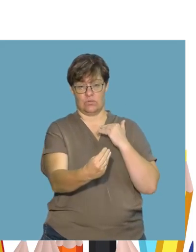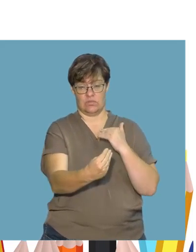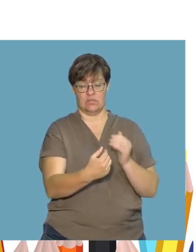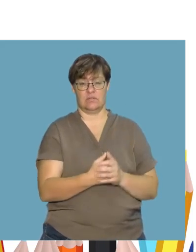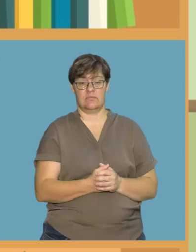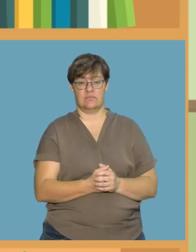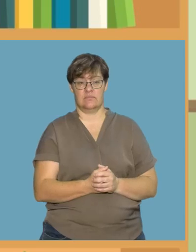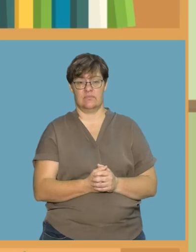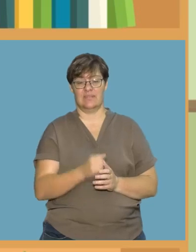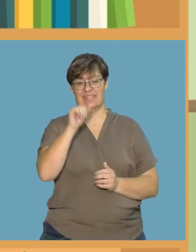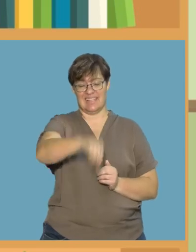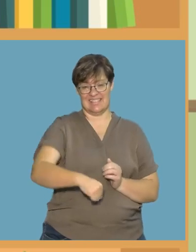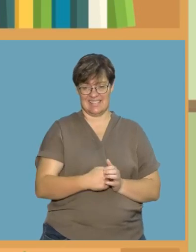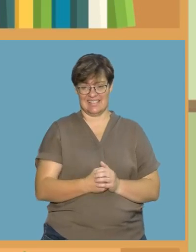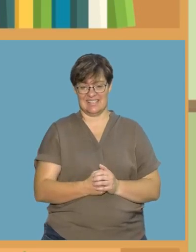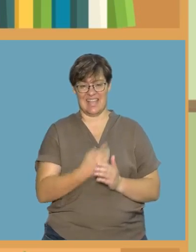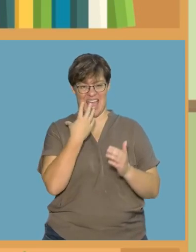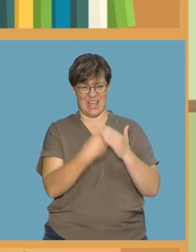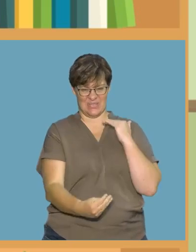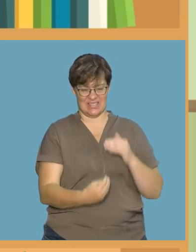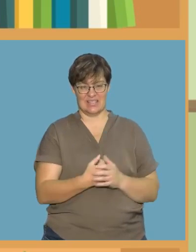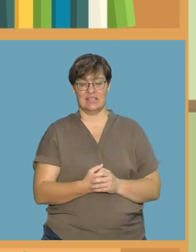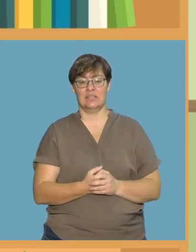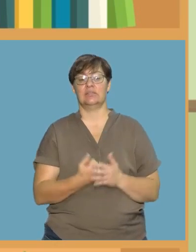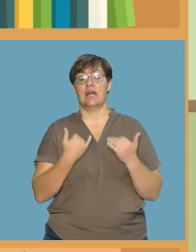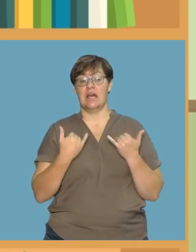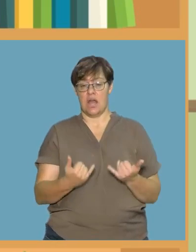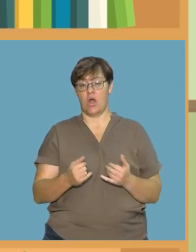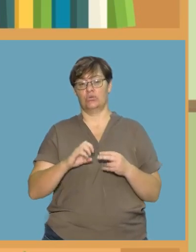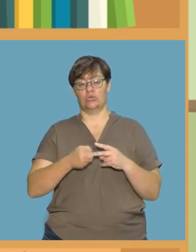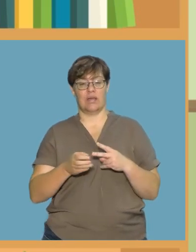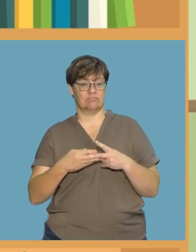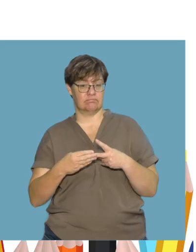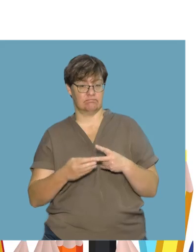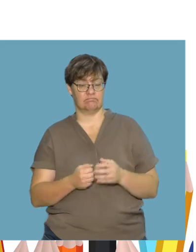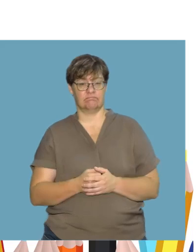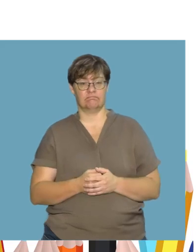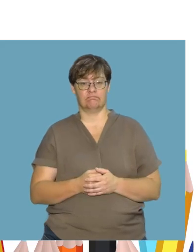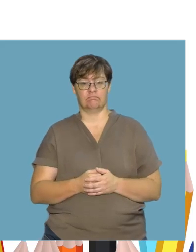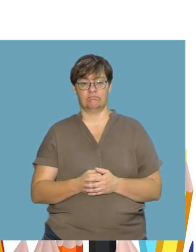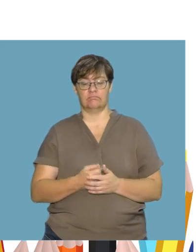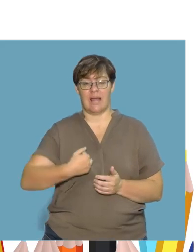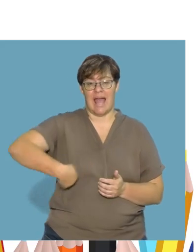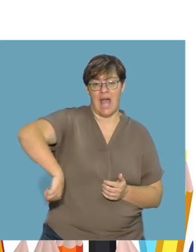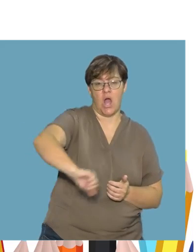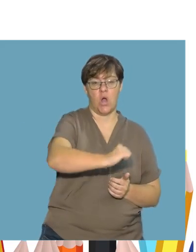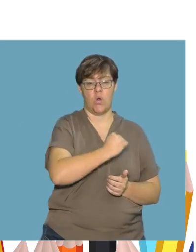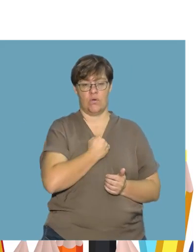Yes, out. Let's try another one. Hour.